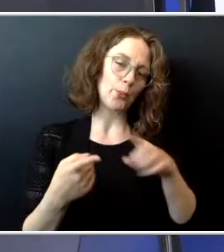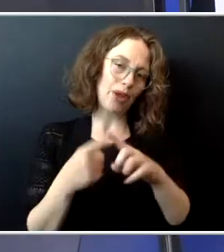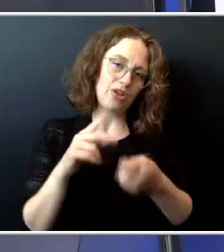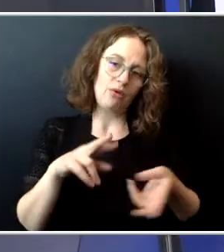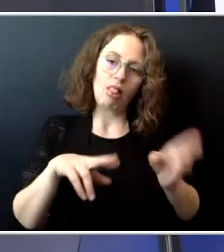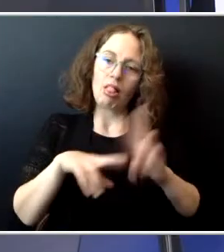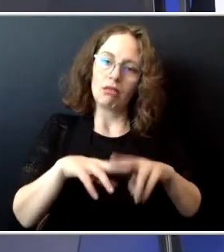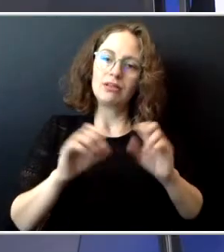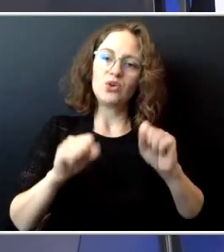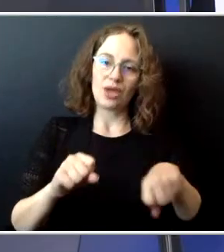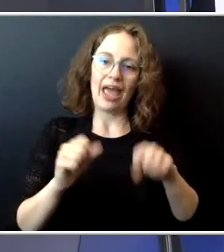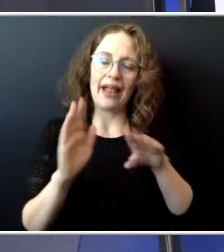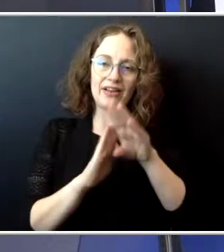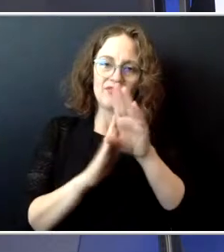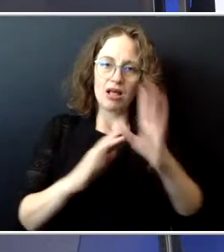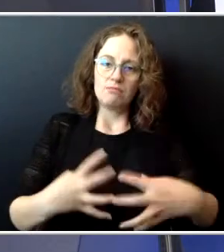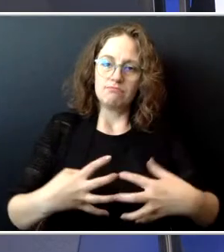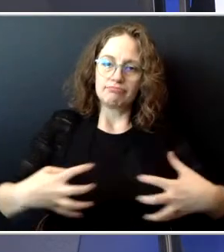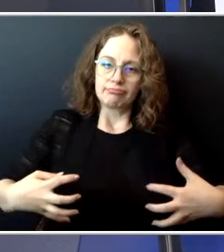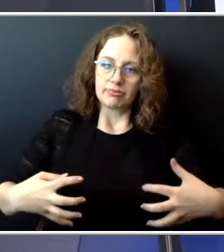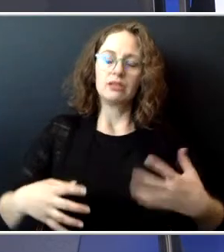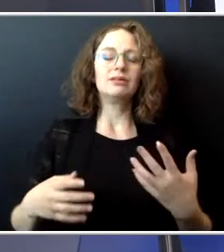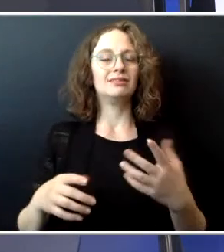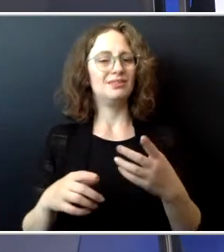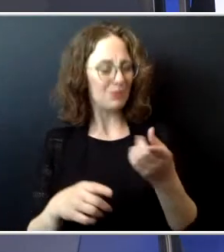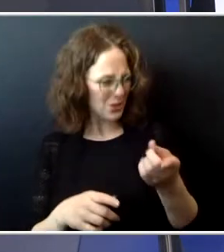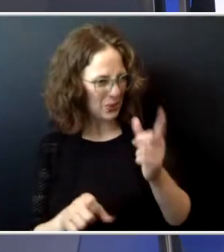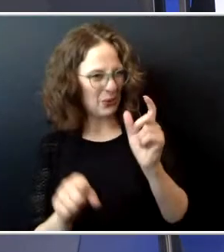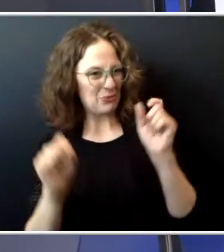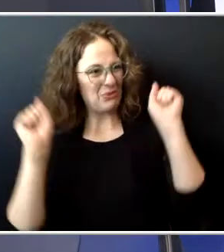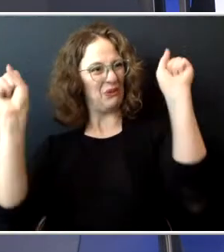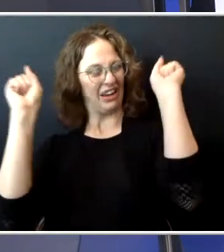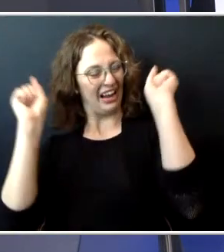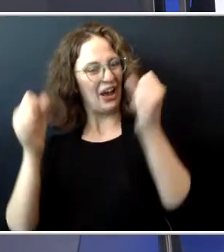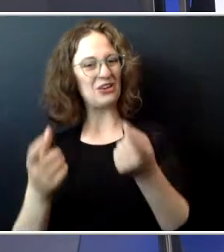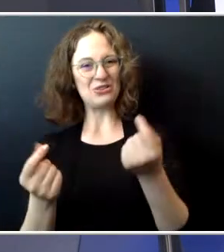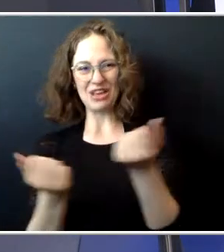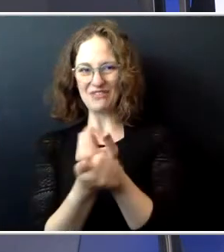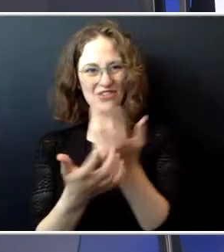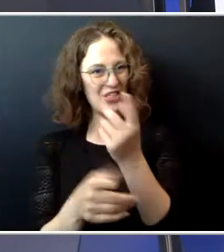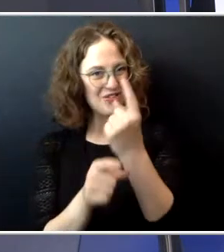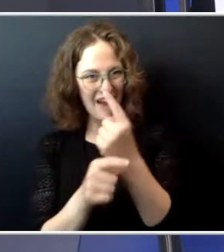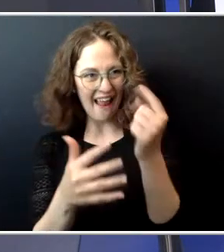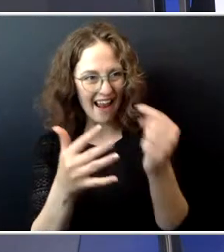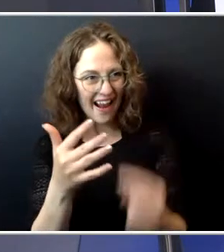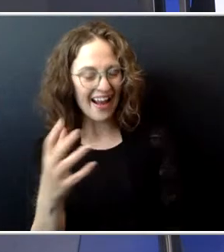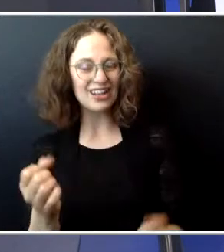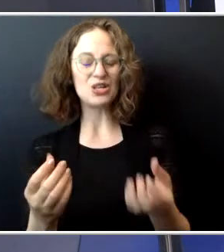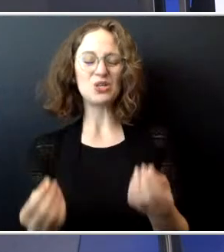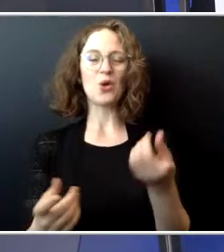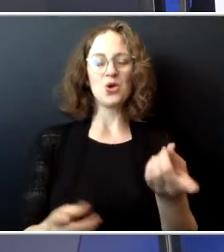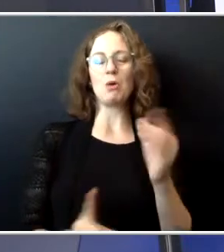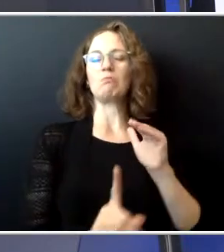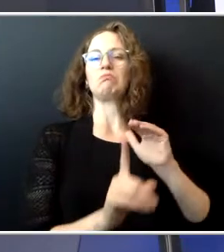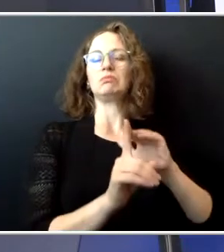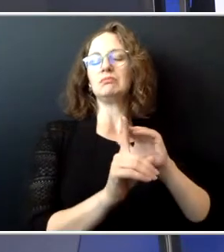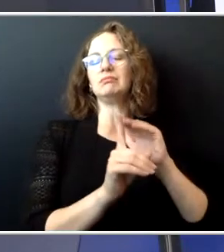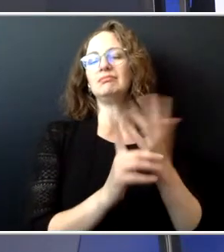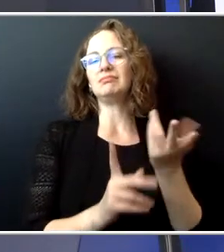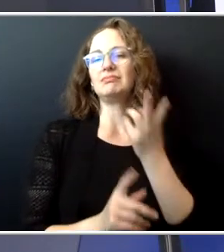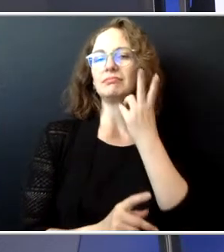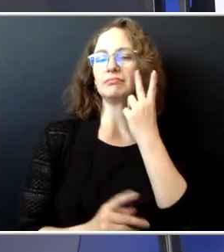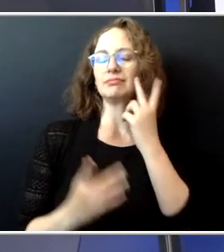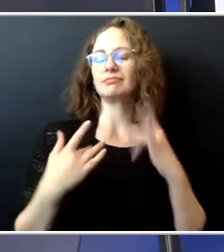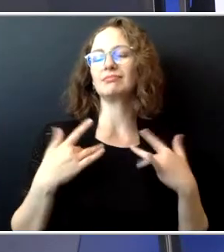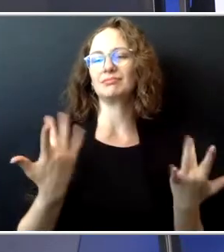you were like, I'm working out. I'm trying to do all the right things, and this isn't supposed to be happening. So it kind of triggered you to get to see a doctor.